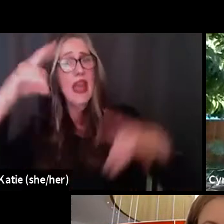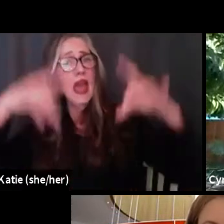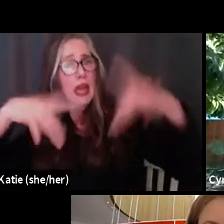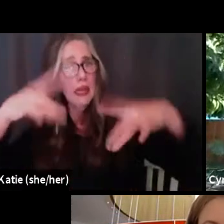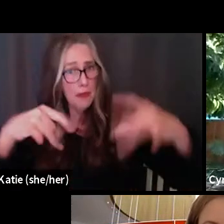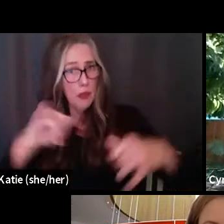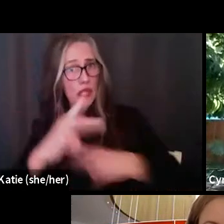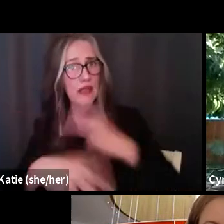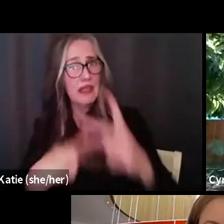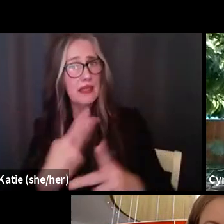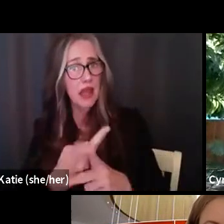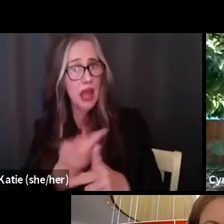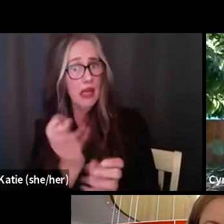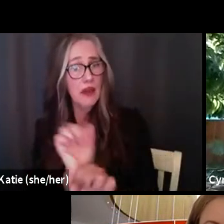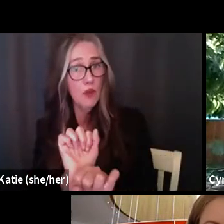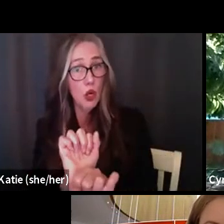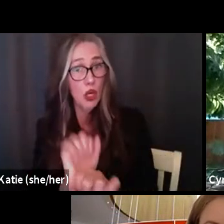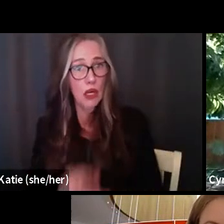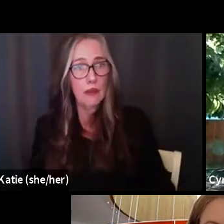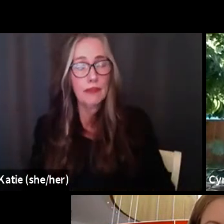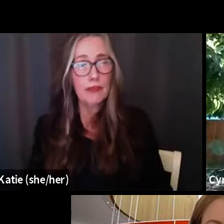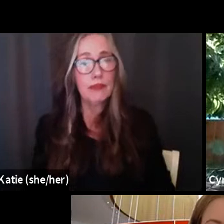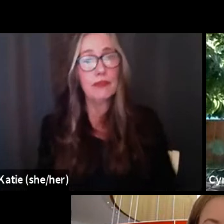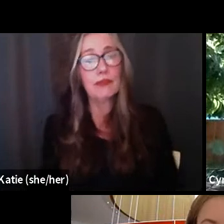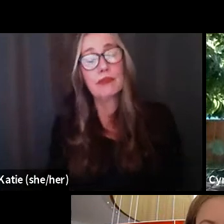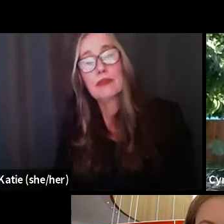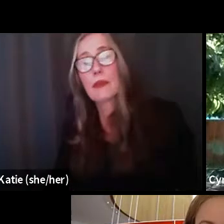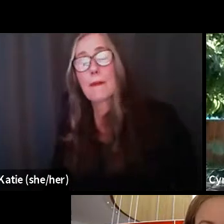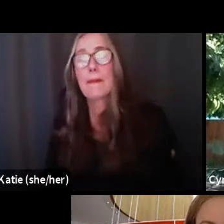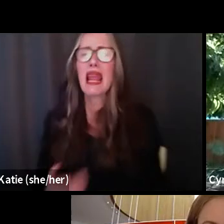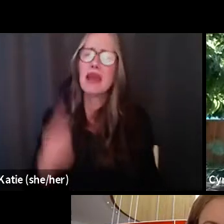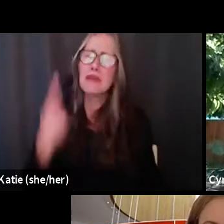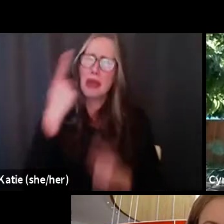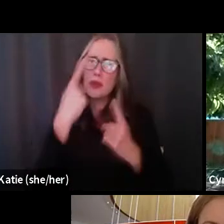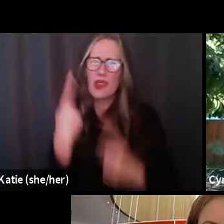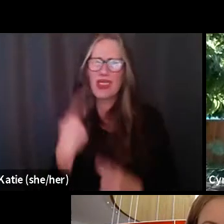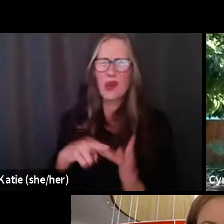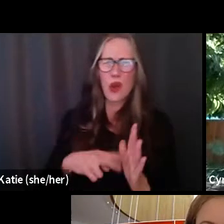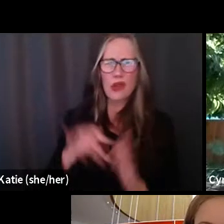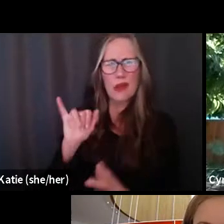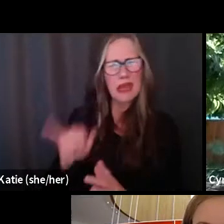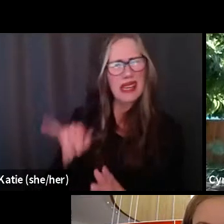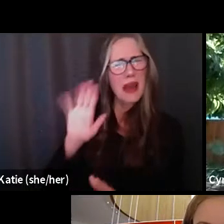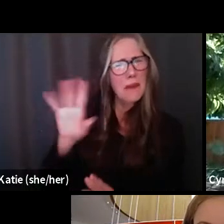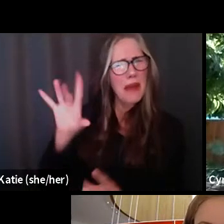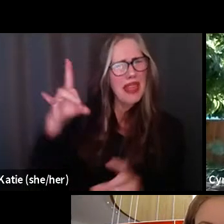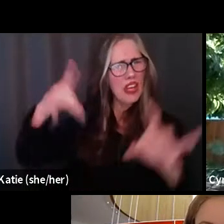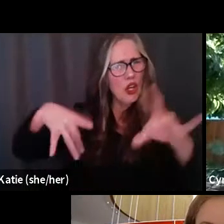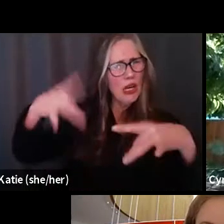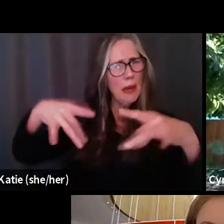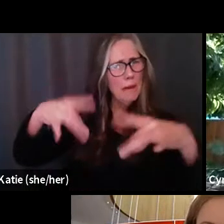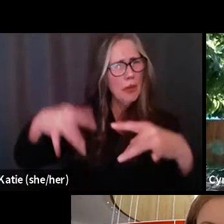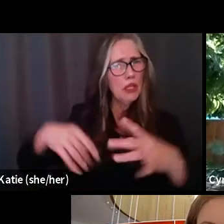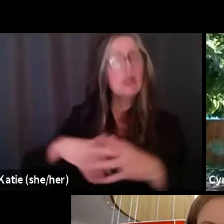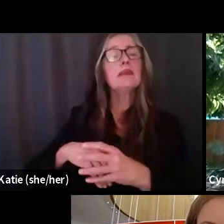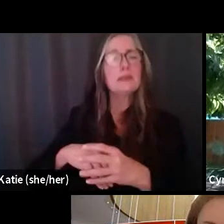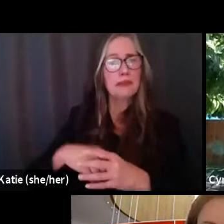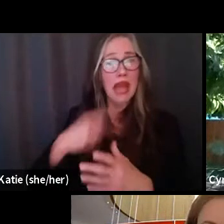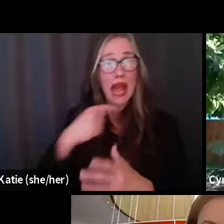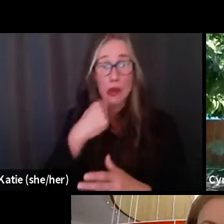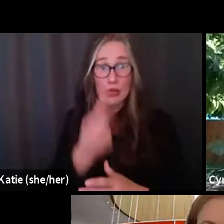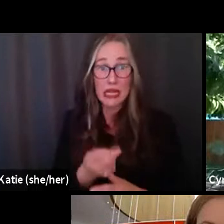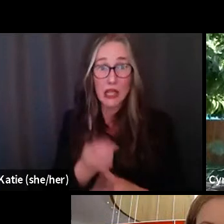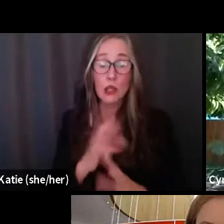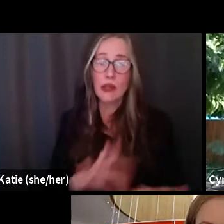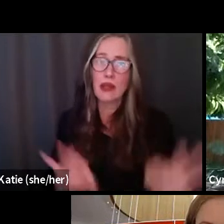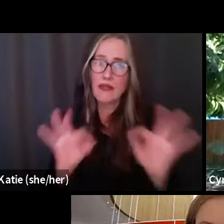work um well um many of you may be wondering what do i mean by that and i i think it's important to highlight the value and